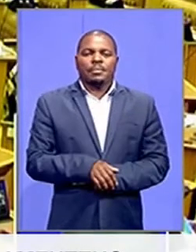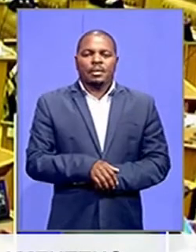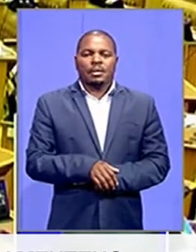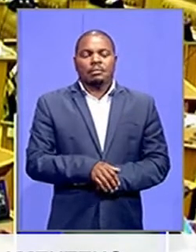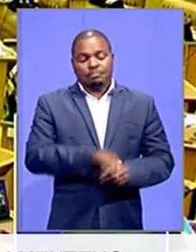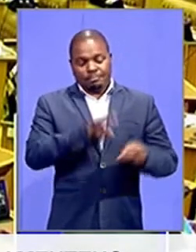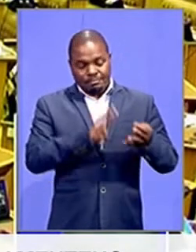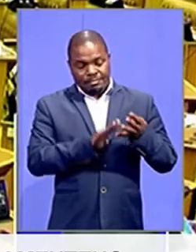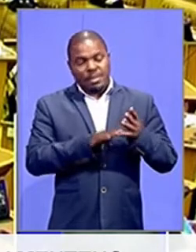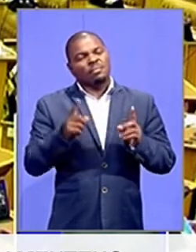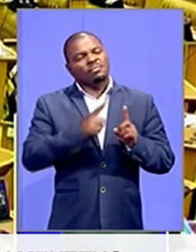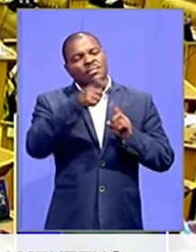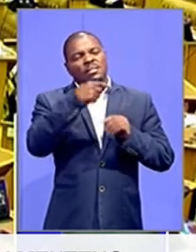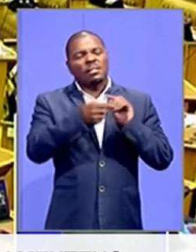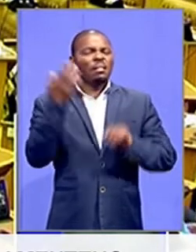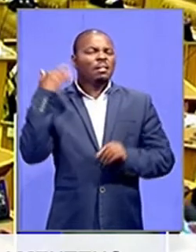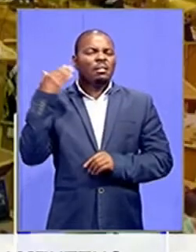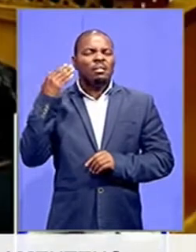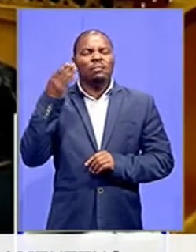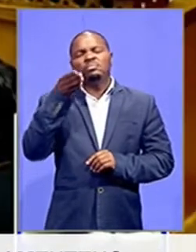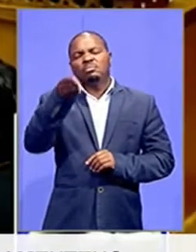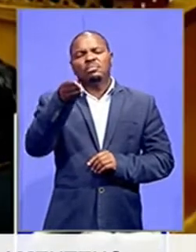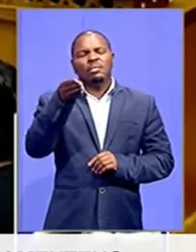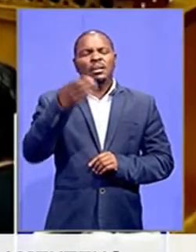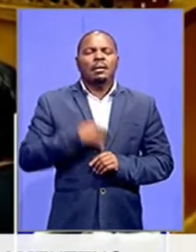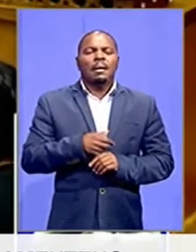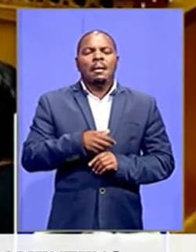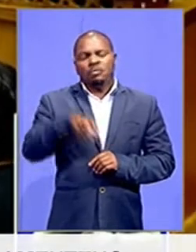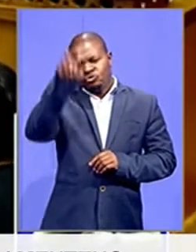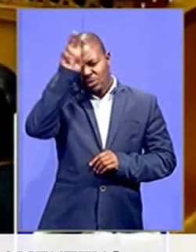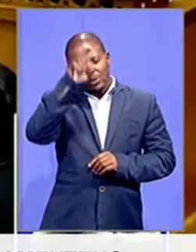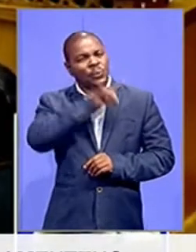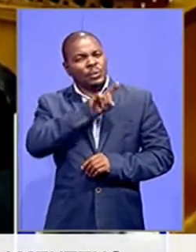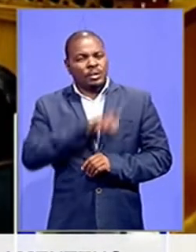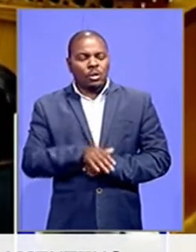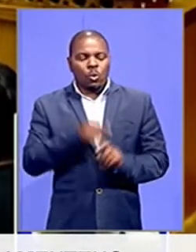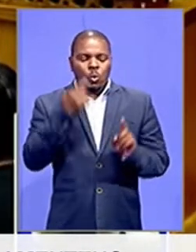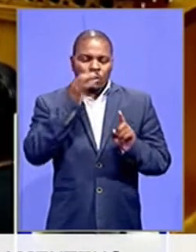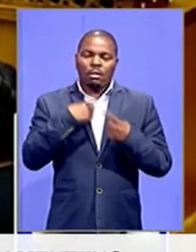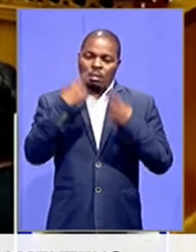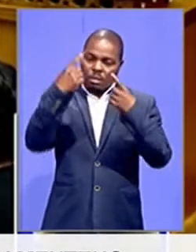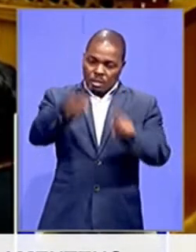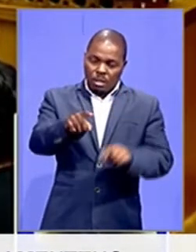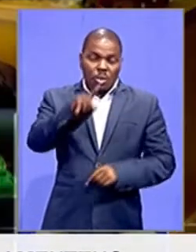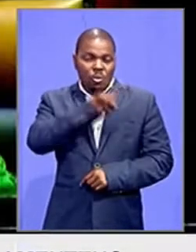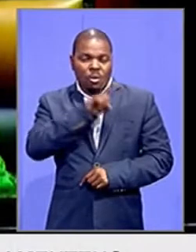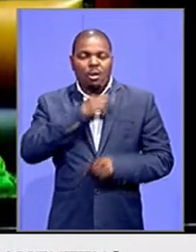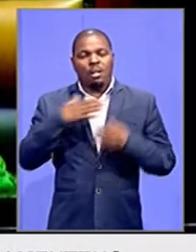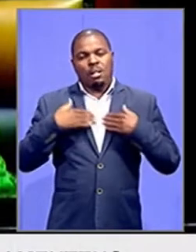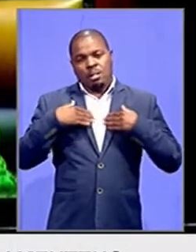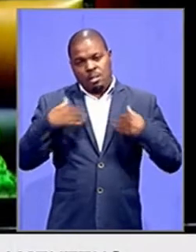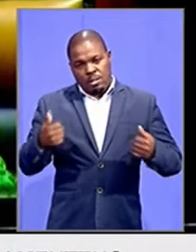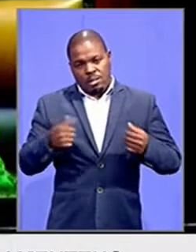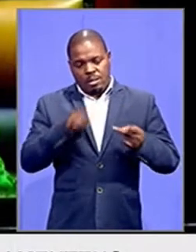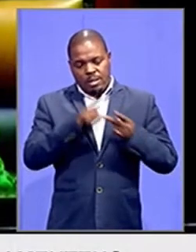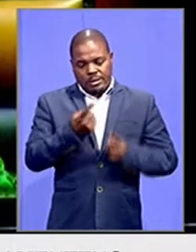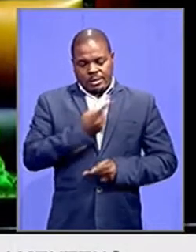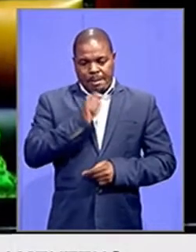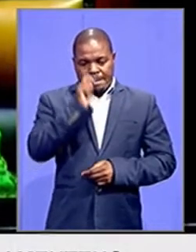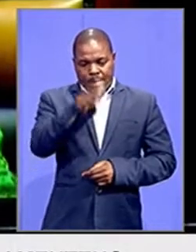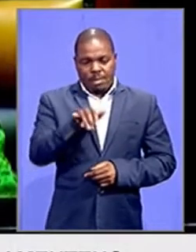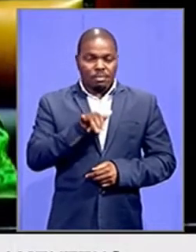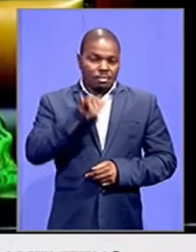ka ketelo ya gagwe ya kwa Russia ka Phukwi. Wa rabile ka gore o na ile ka ntlha ya maemo a pholo ka dituelo tsa gagwe e seng ka